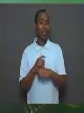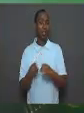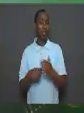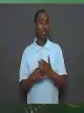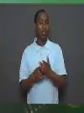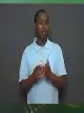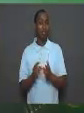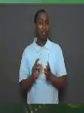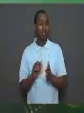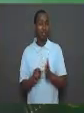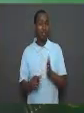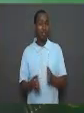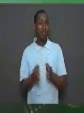dysentery.